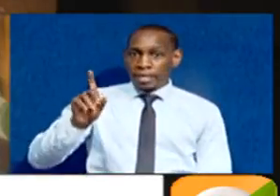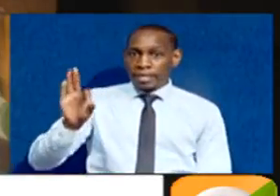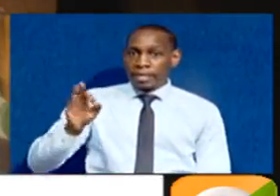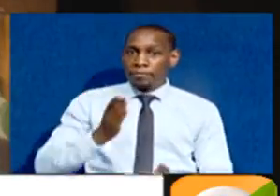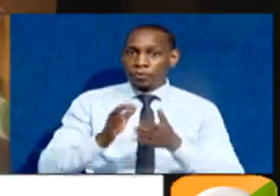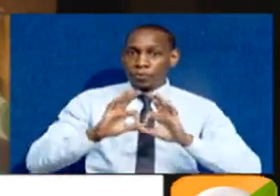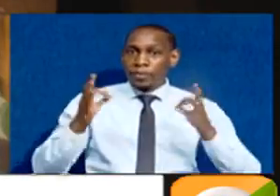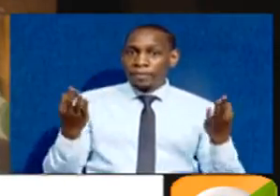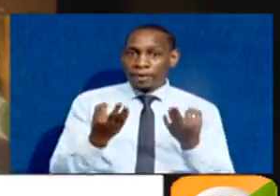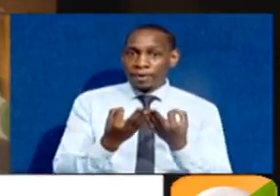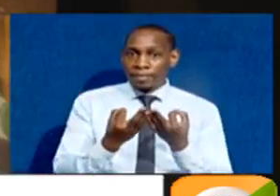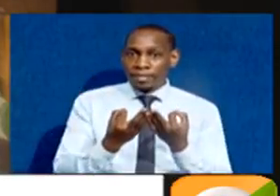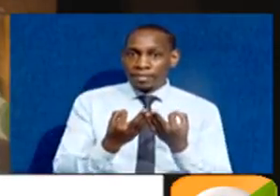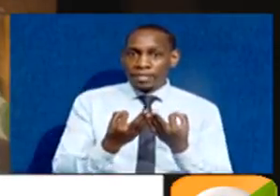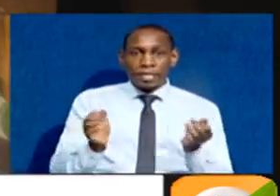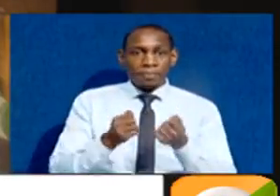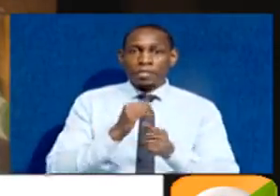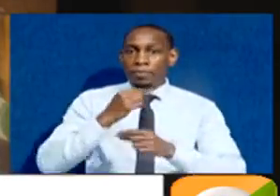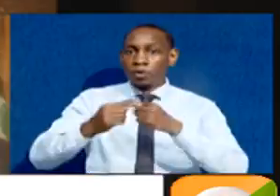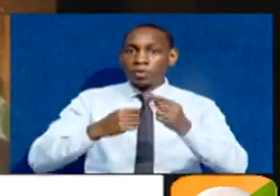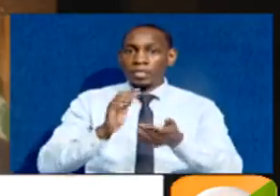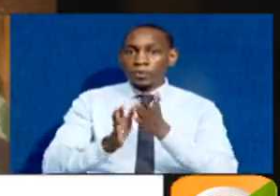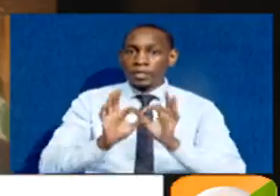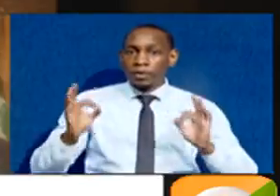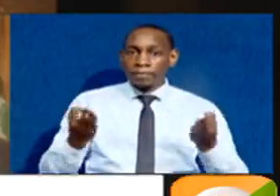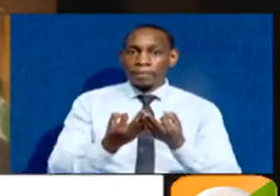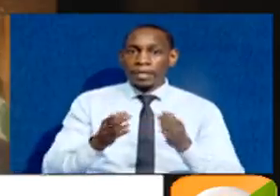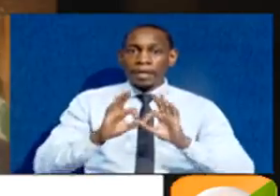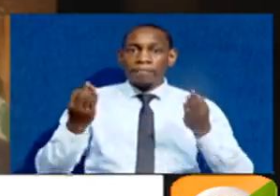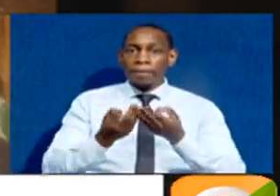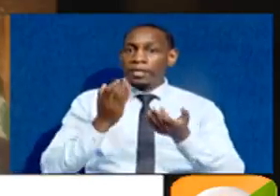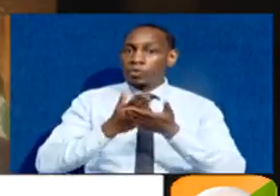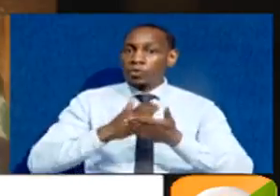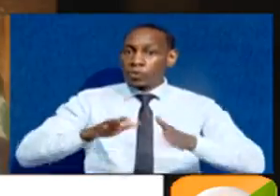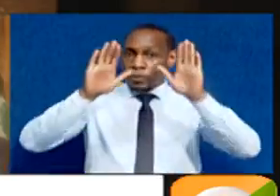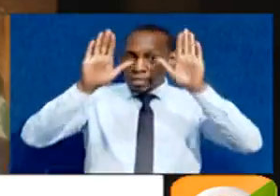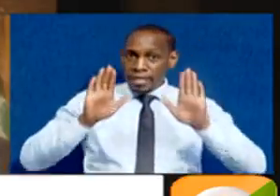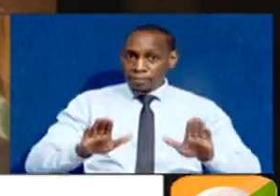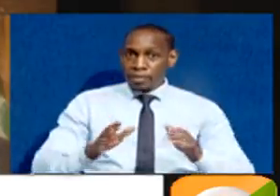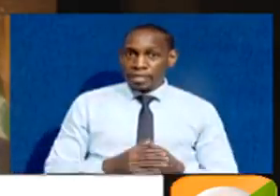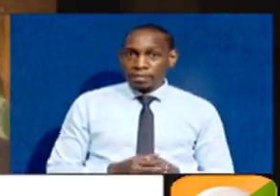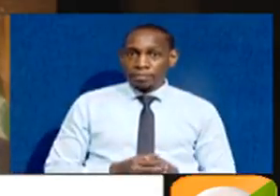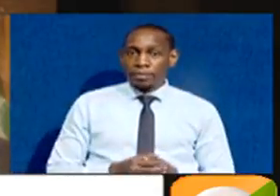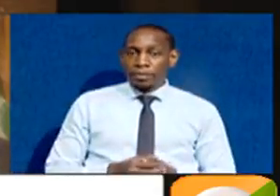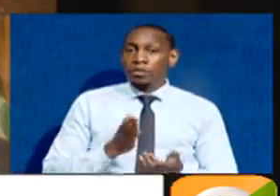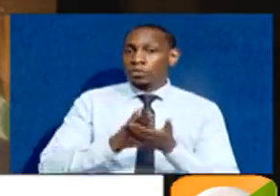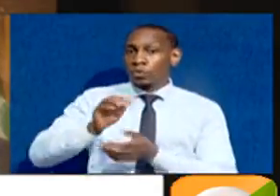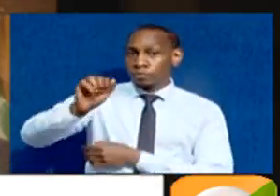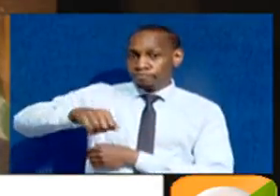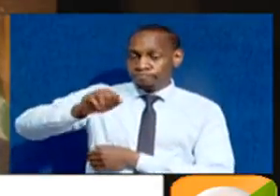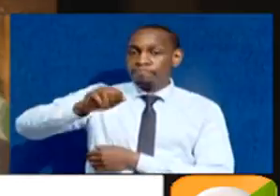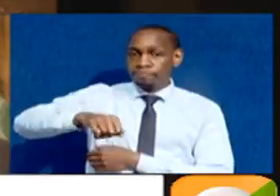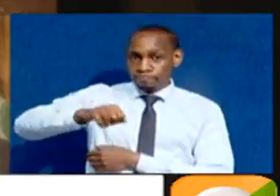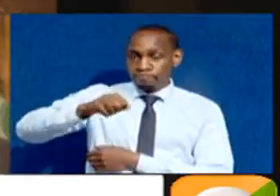really is a family you cannot do without the family the family is a critically important piece and yes